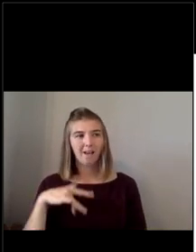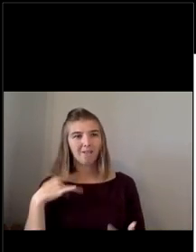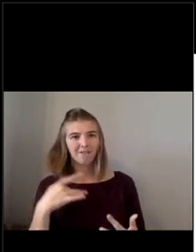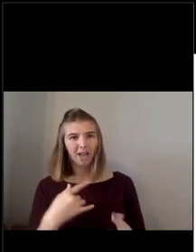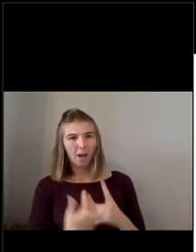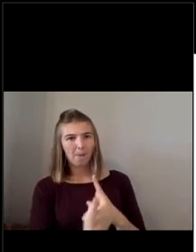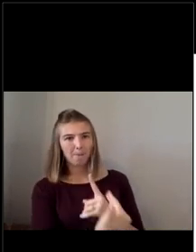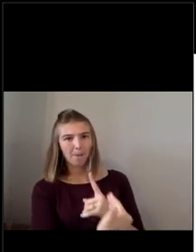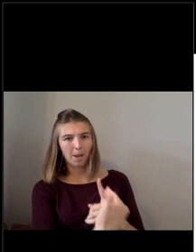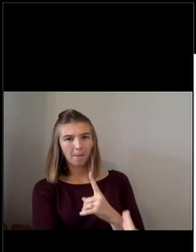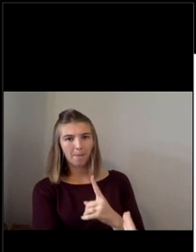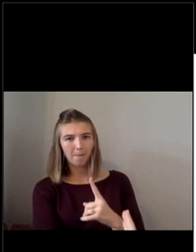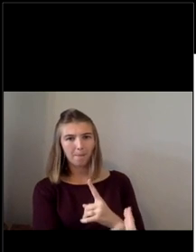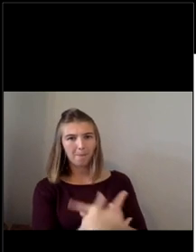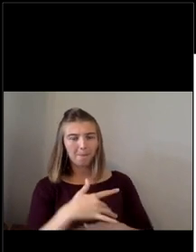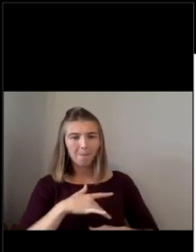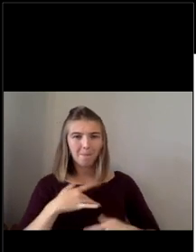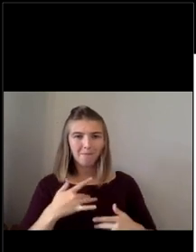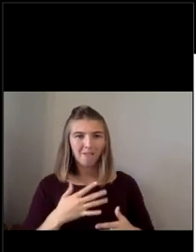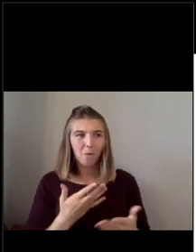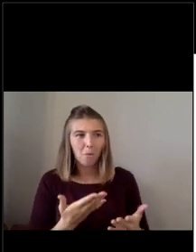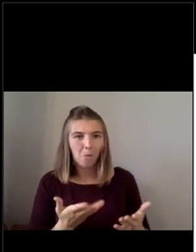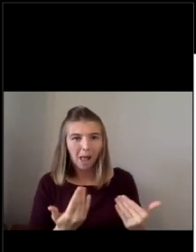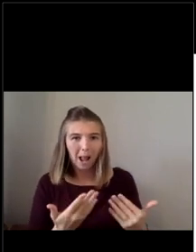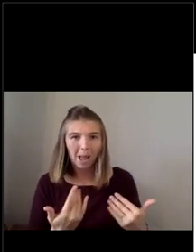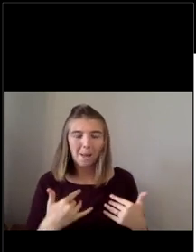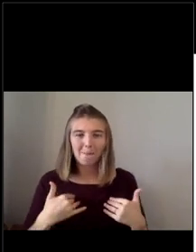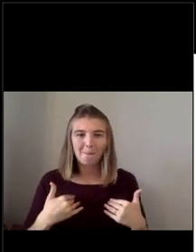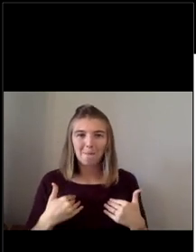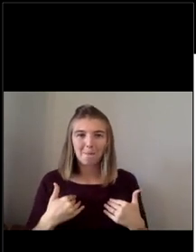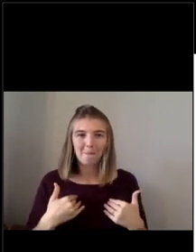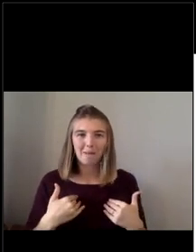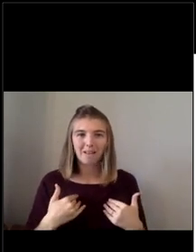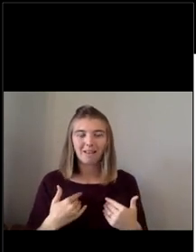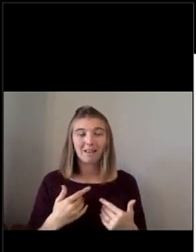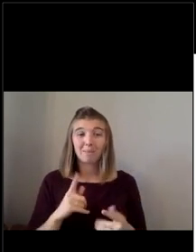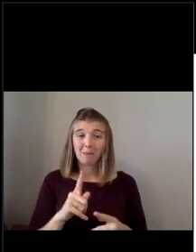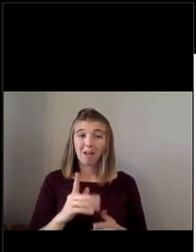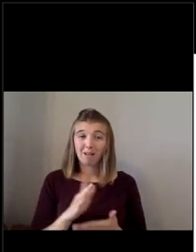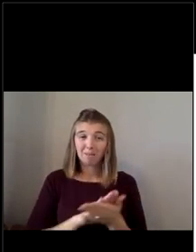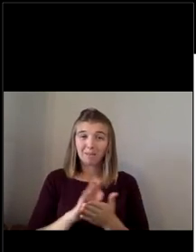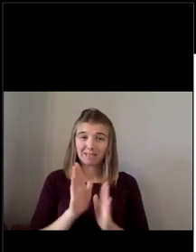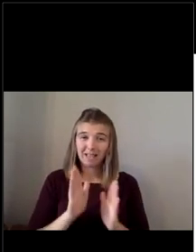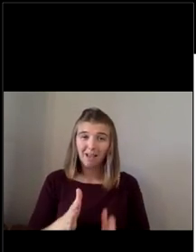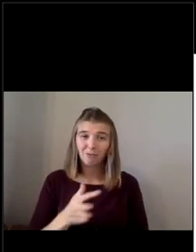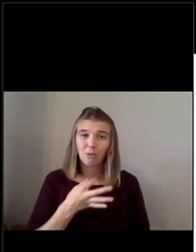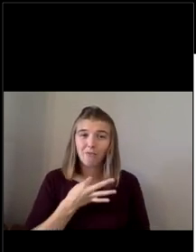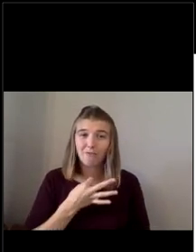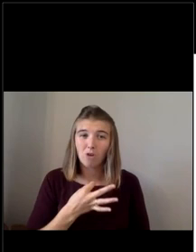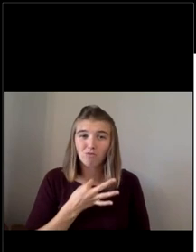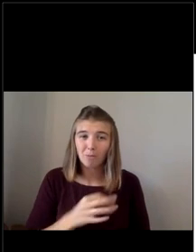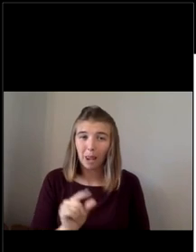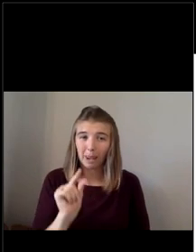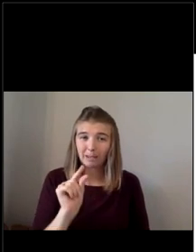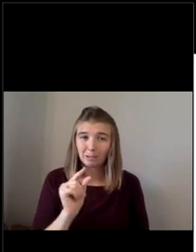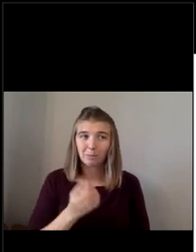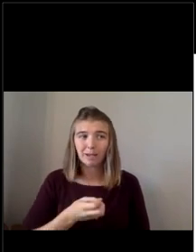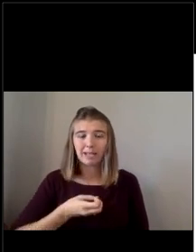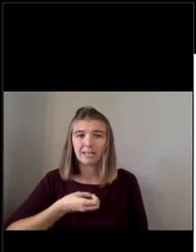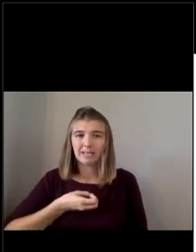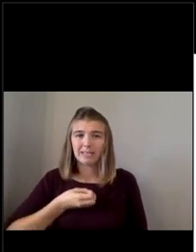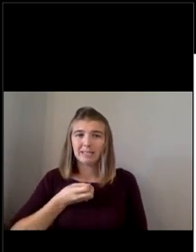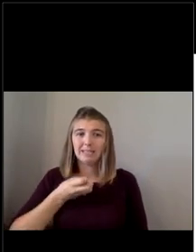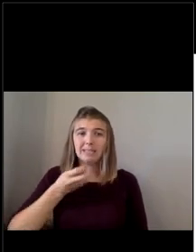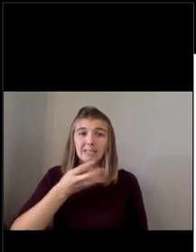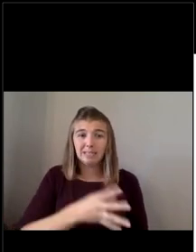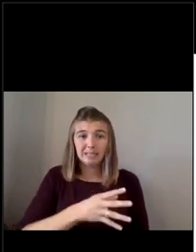welcome. And to do this requires us to be vulnerable. To ask someone if they would be keen to go for a walk over